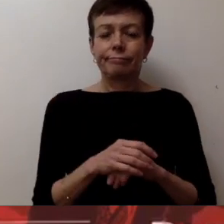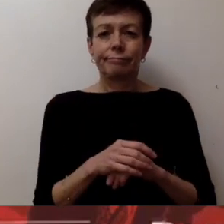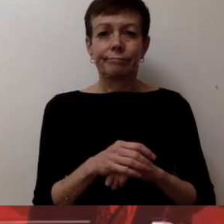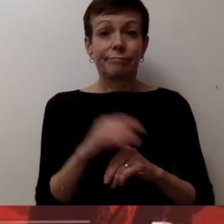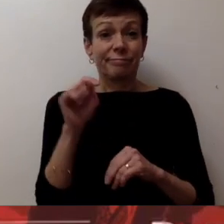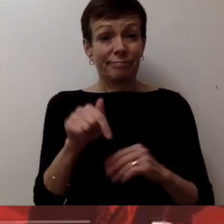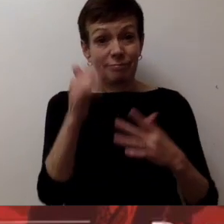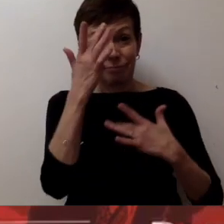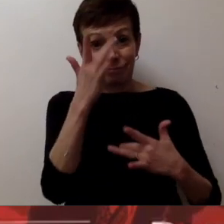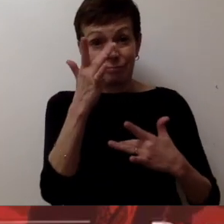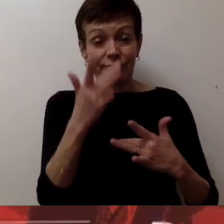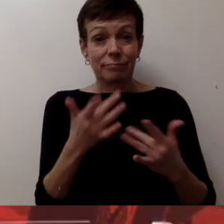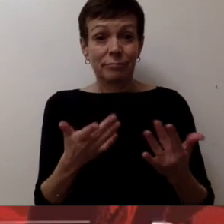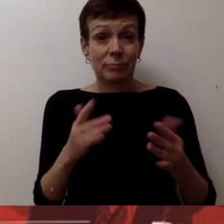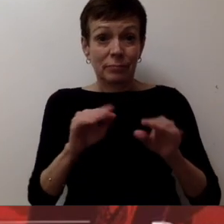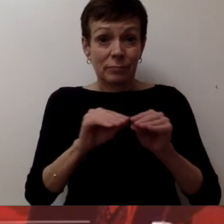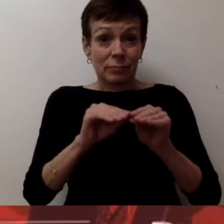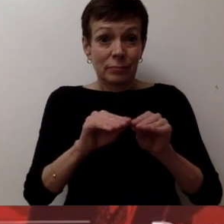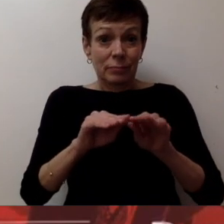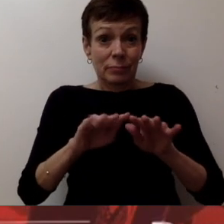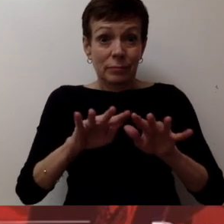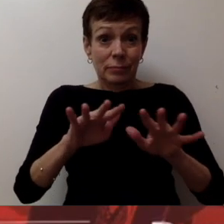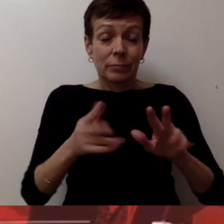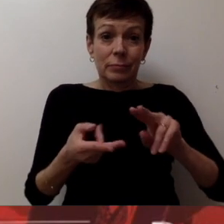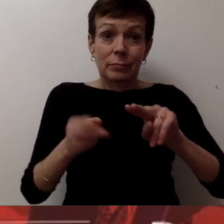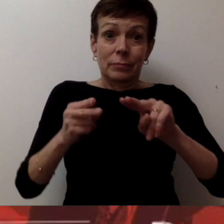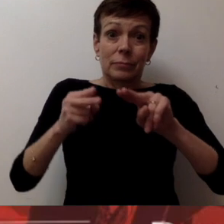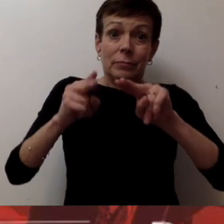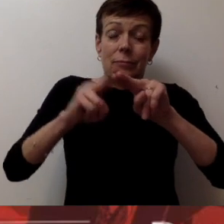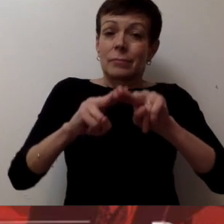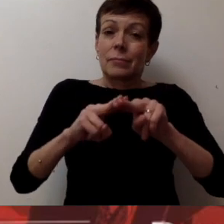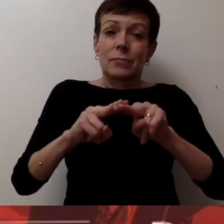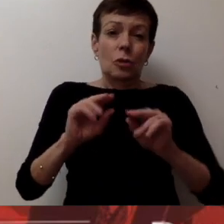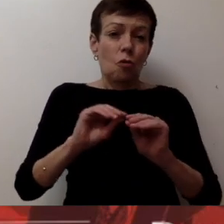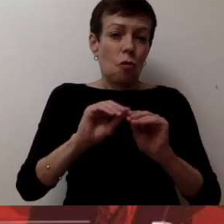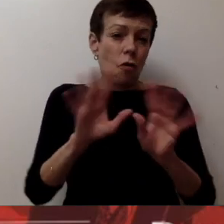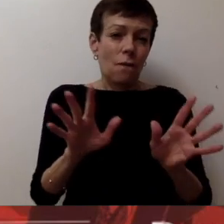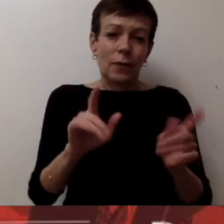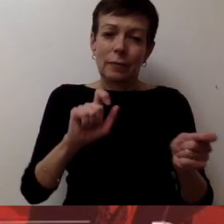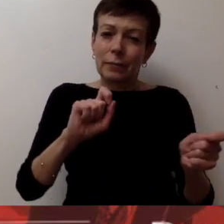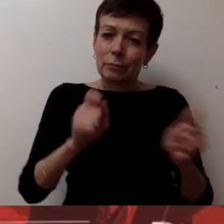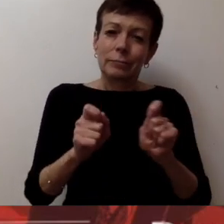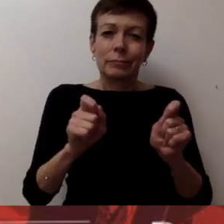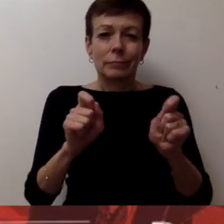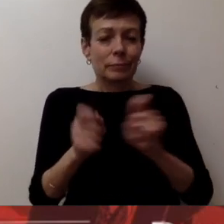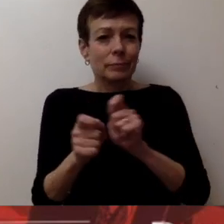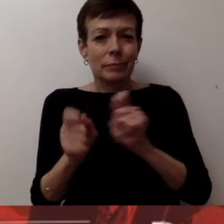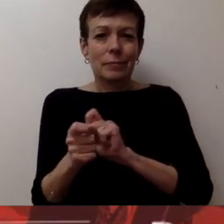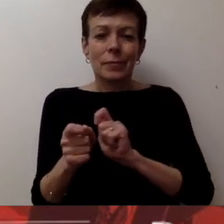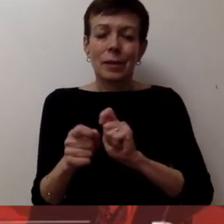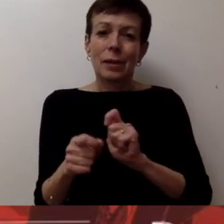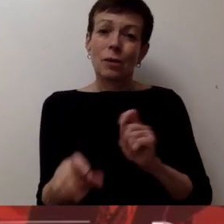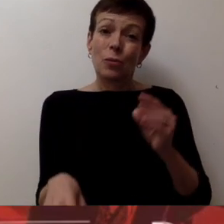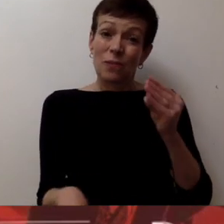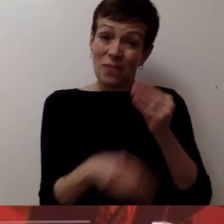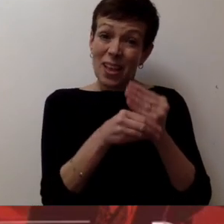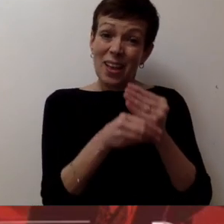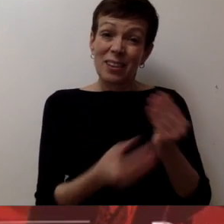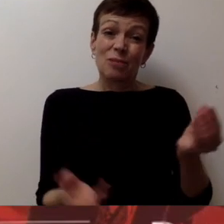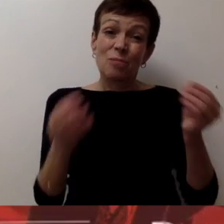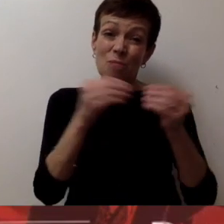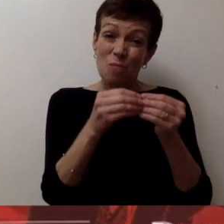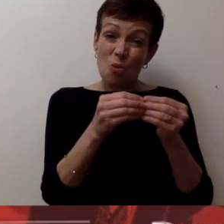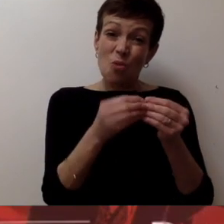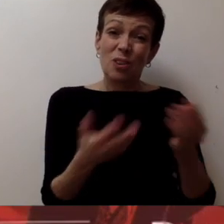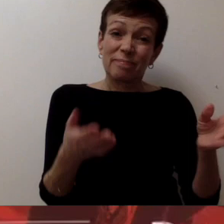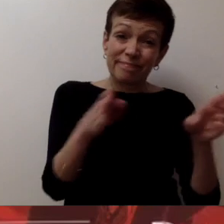situation has progressed, the number of closures and impacts to amenities has obviously changed as we've added more